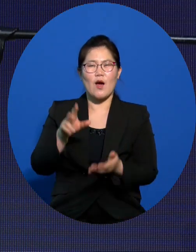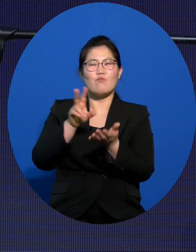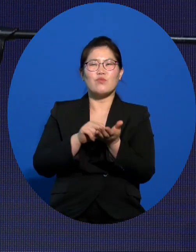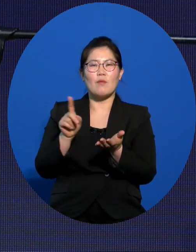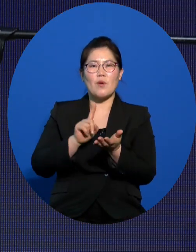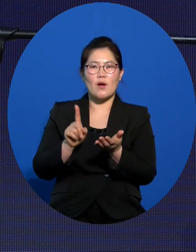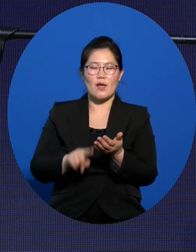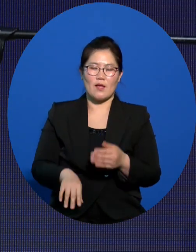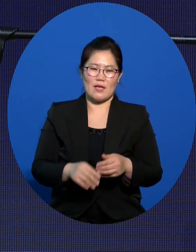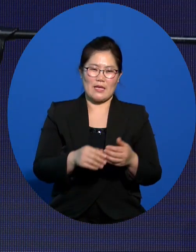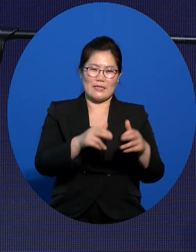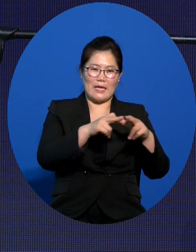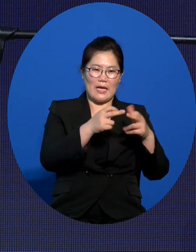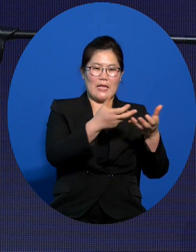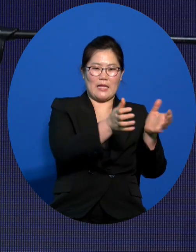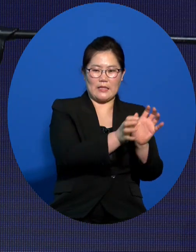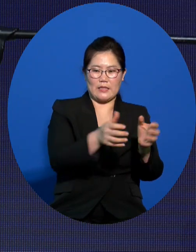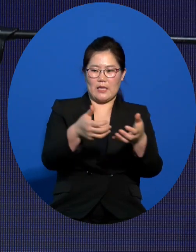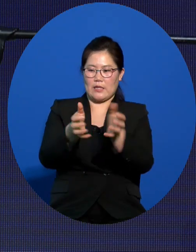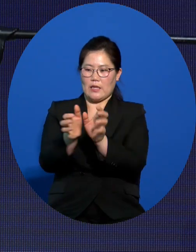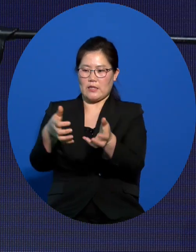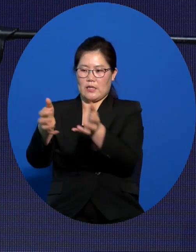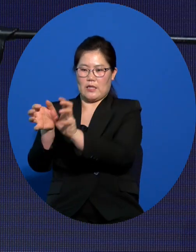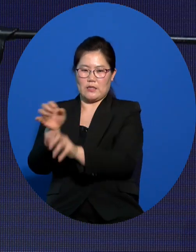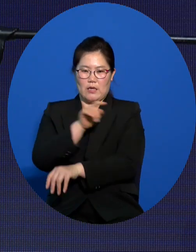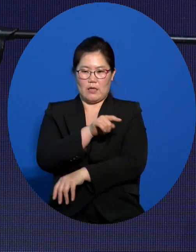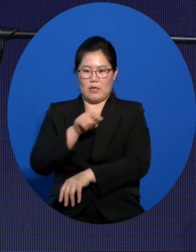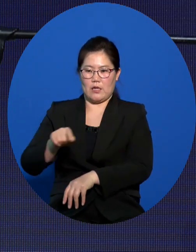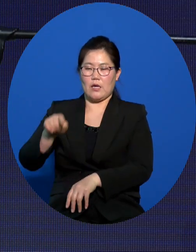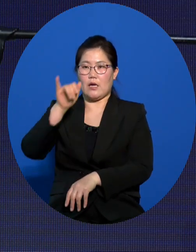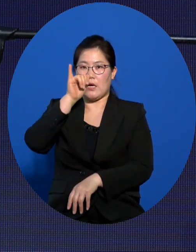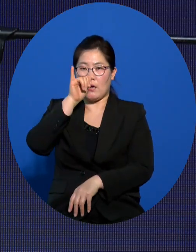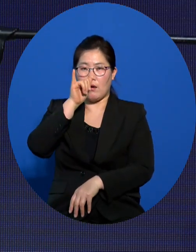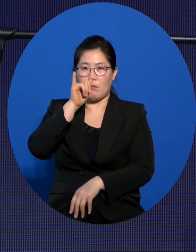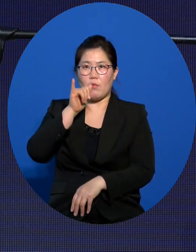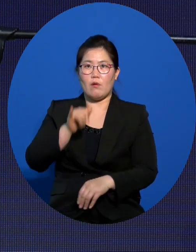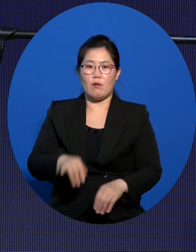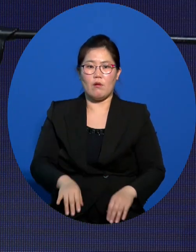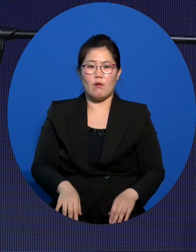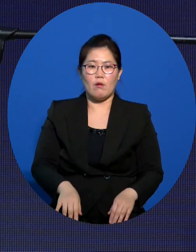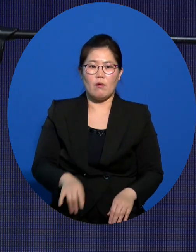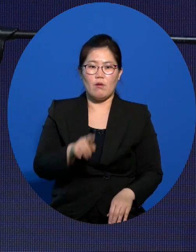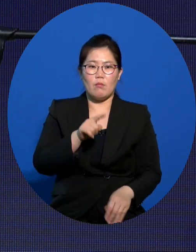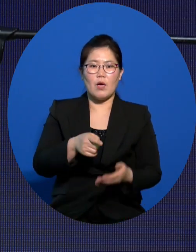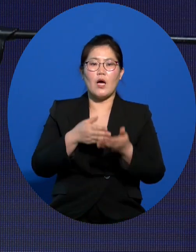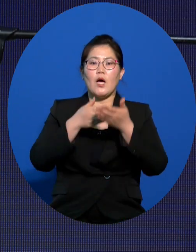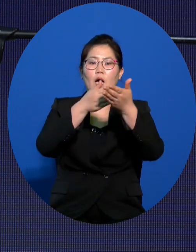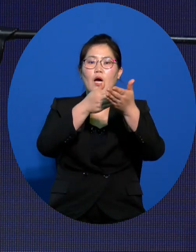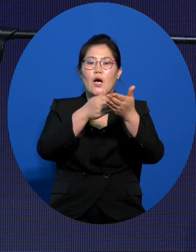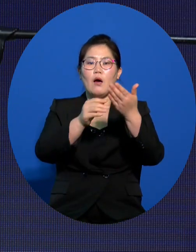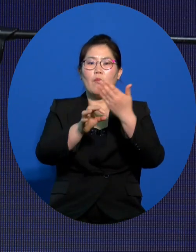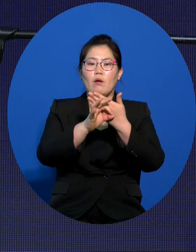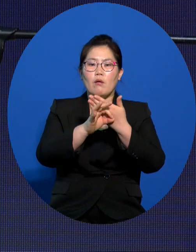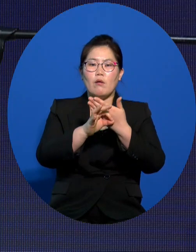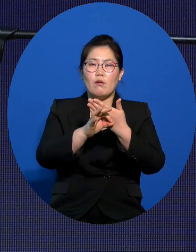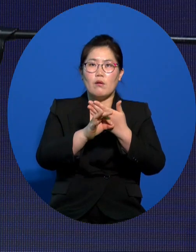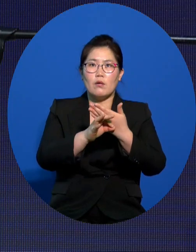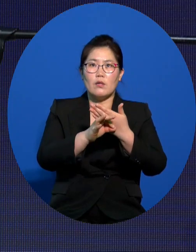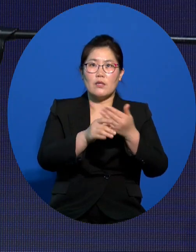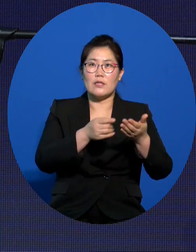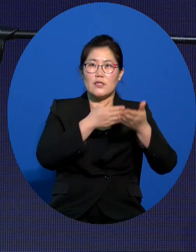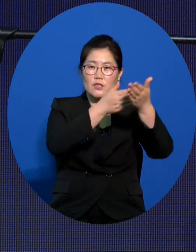can ensure the continuity of the budget that we secure. In other